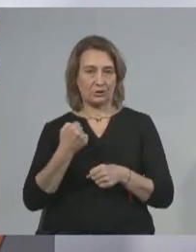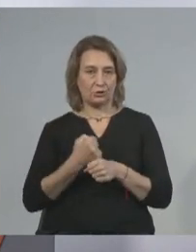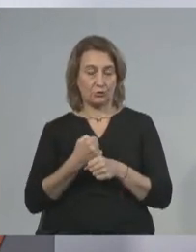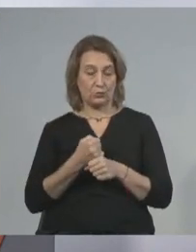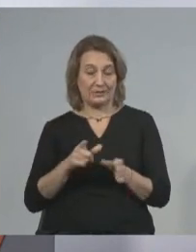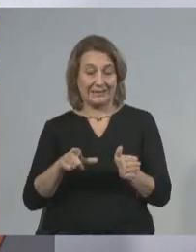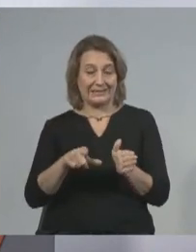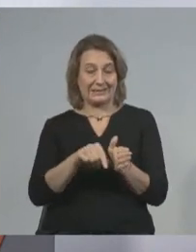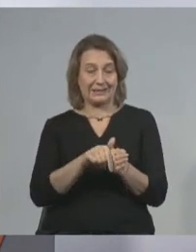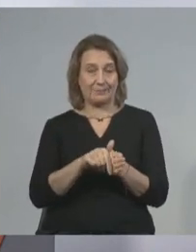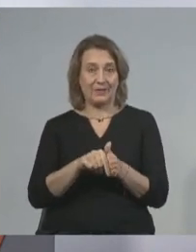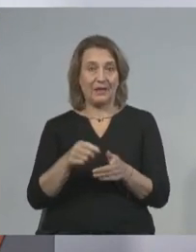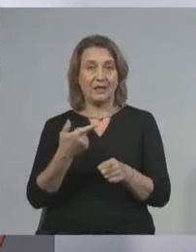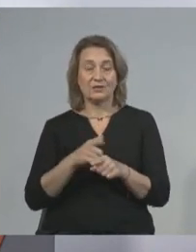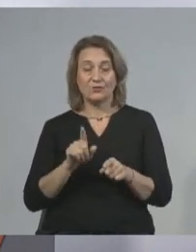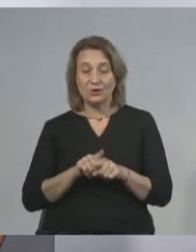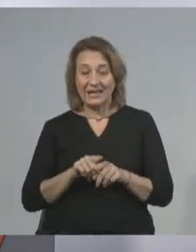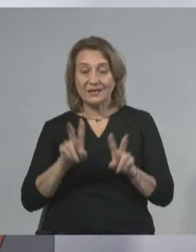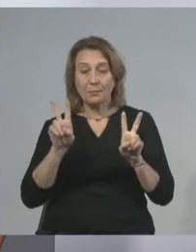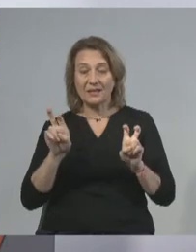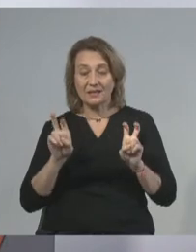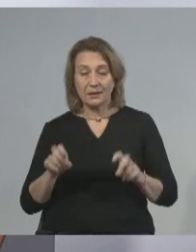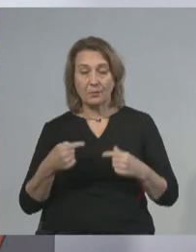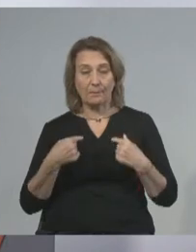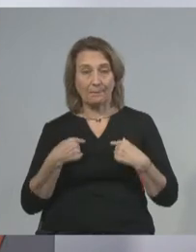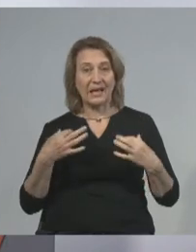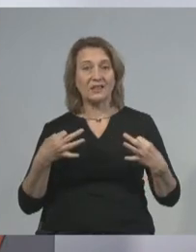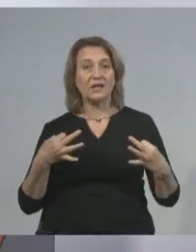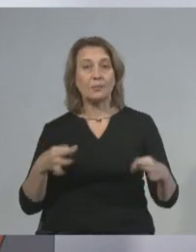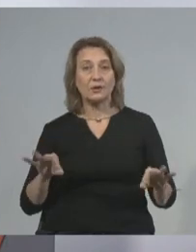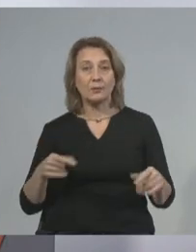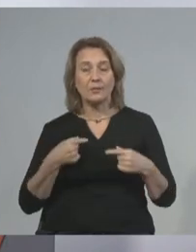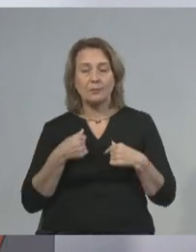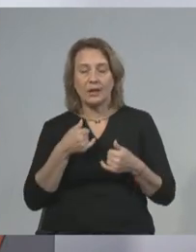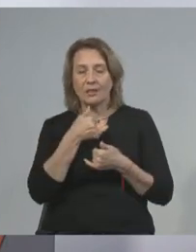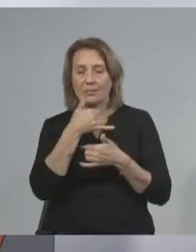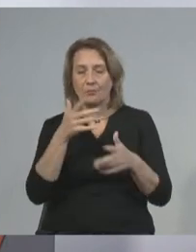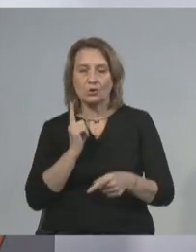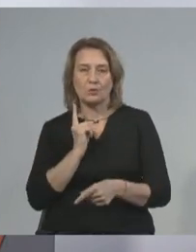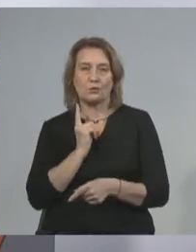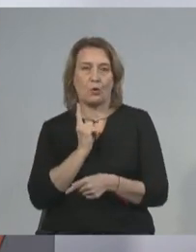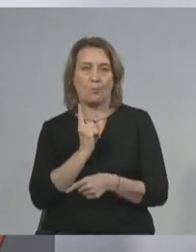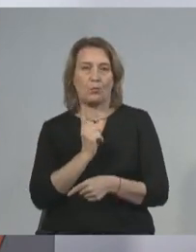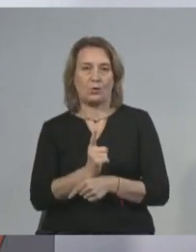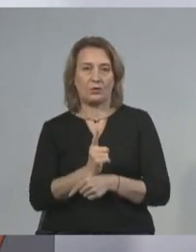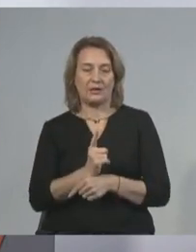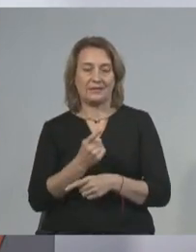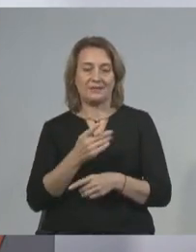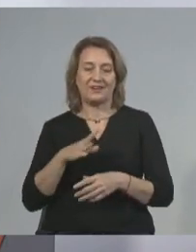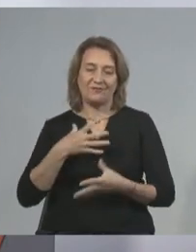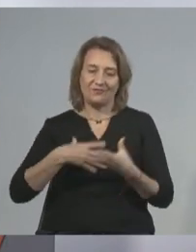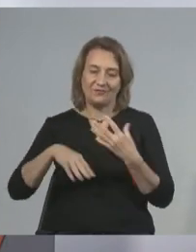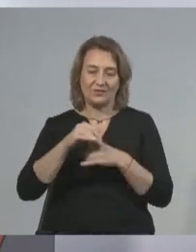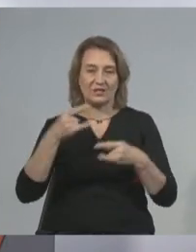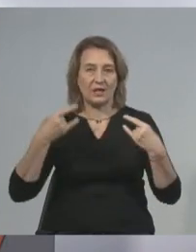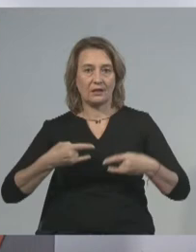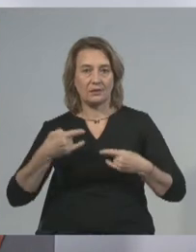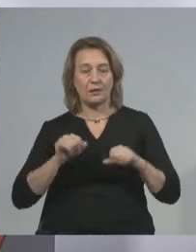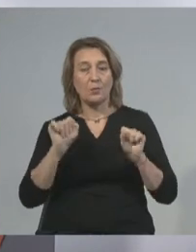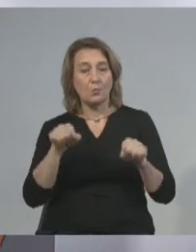so if we cannot prohibit these channels at least we could try to regulate them maybe this is the